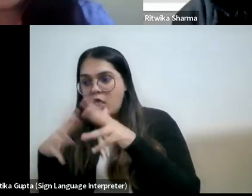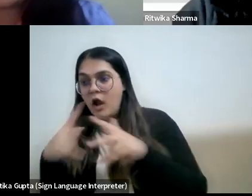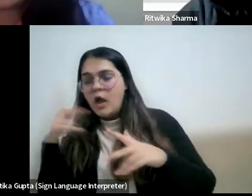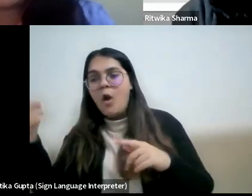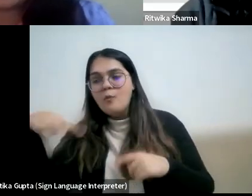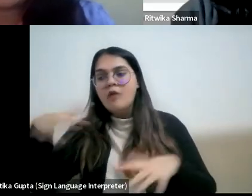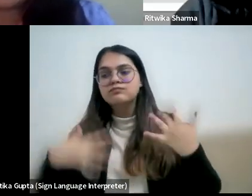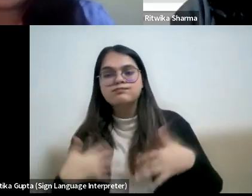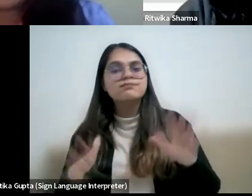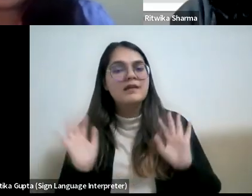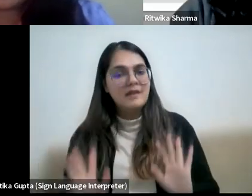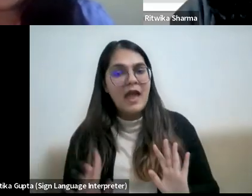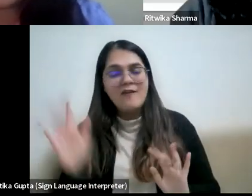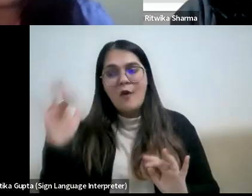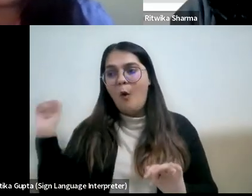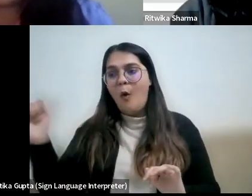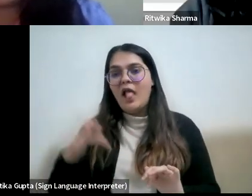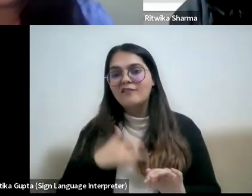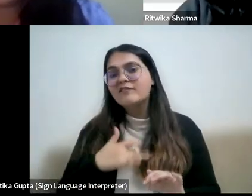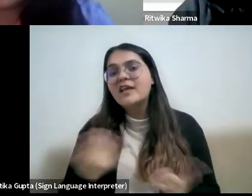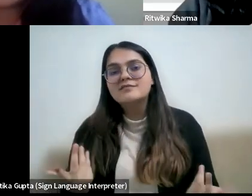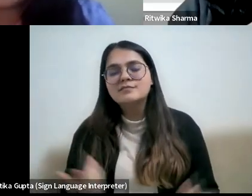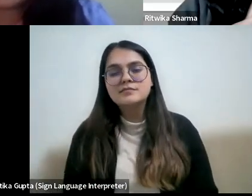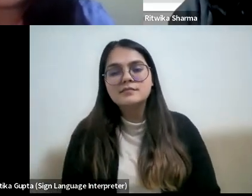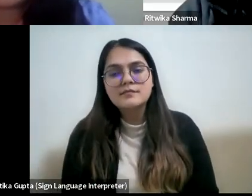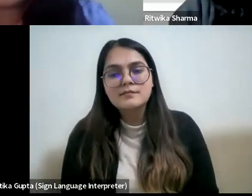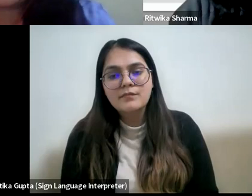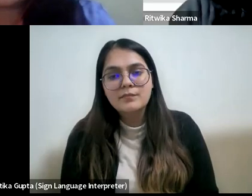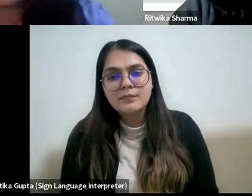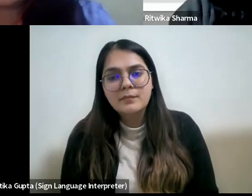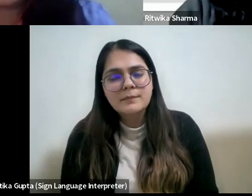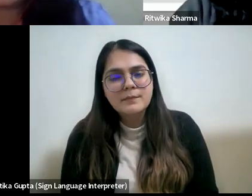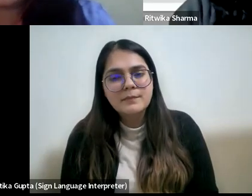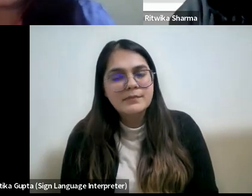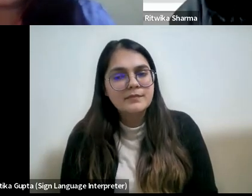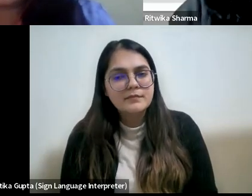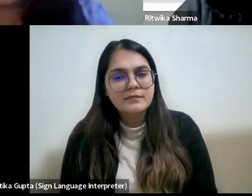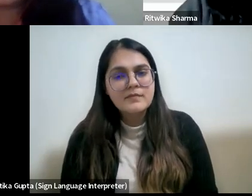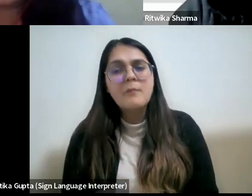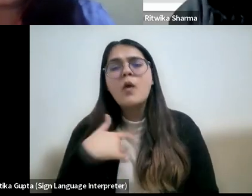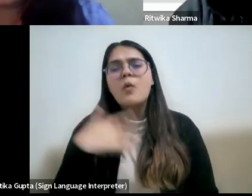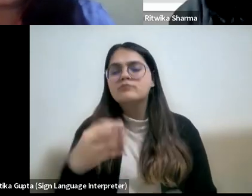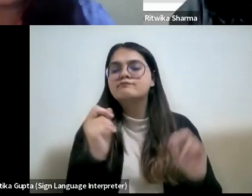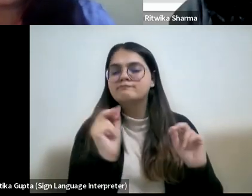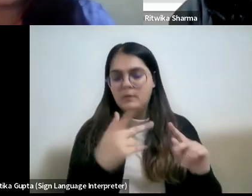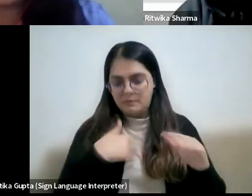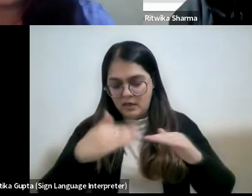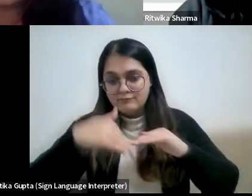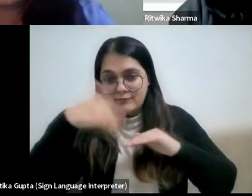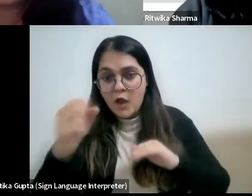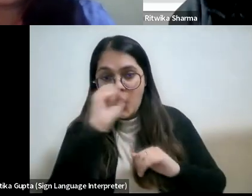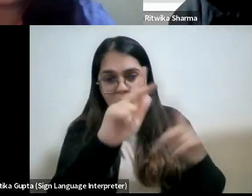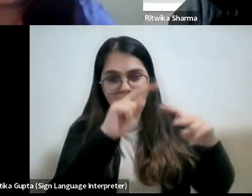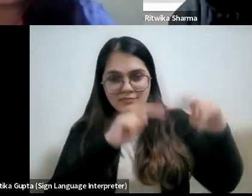of feelings it creates amongst people. I'll probe a bit further on the research